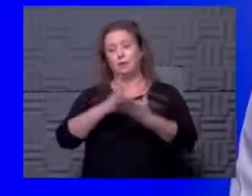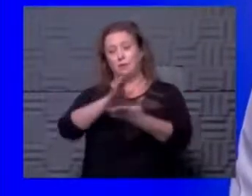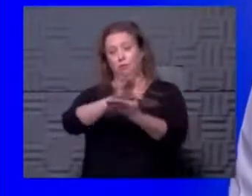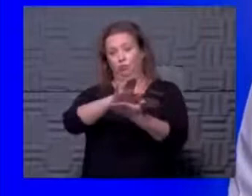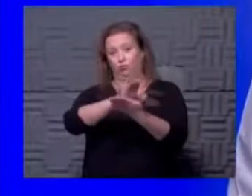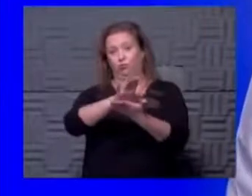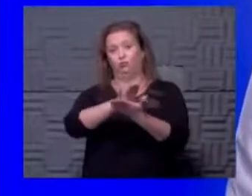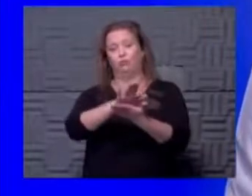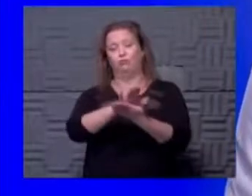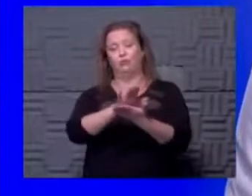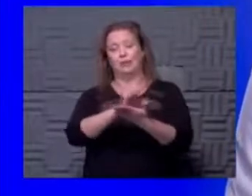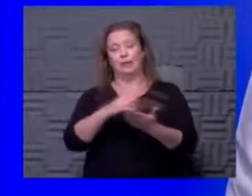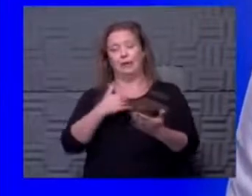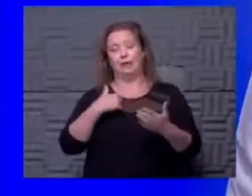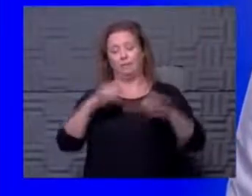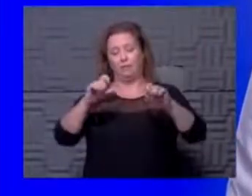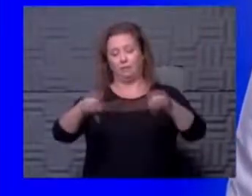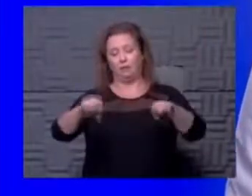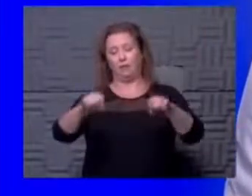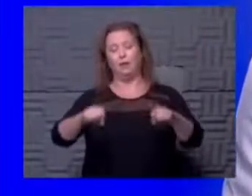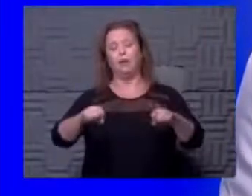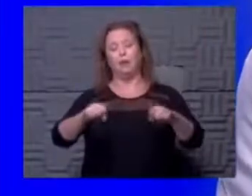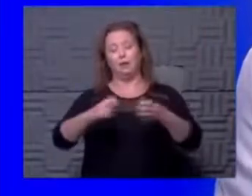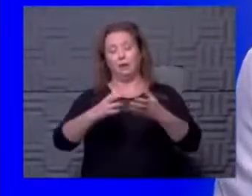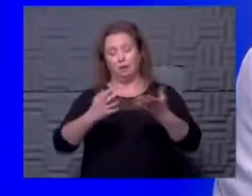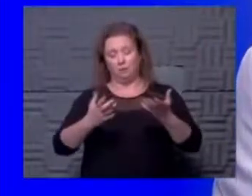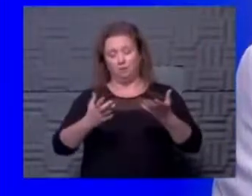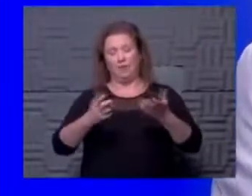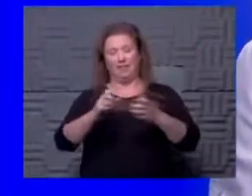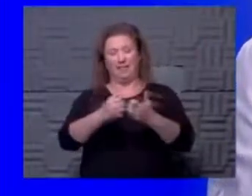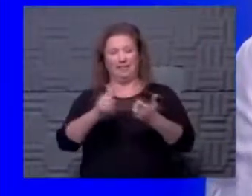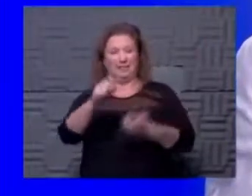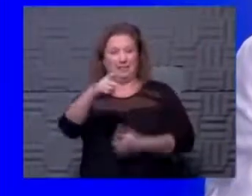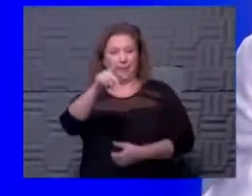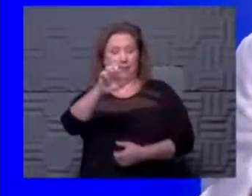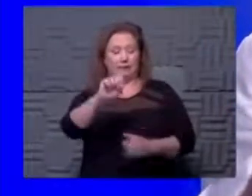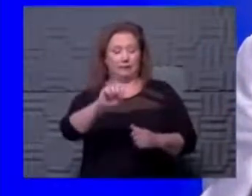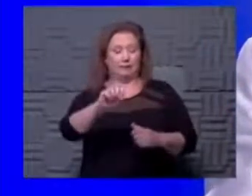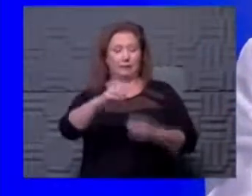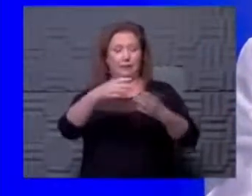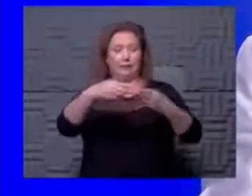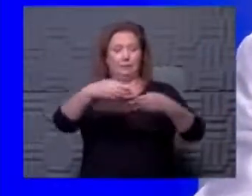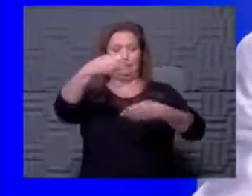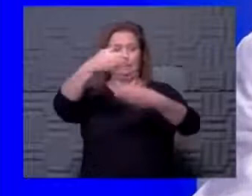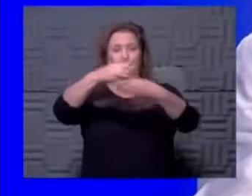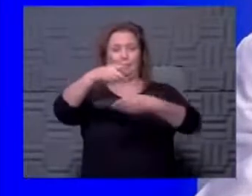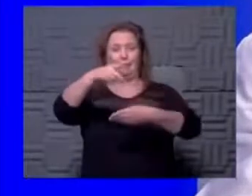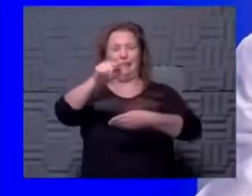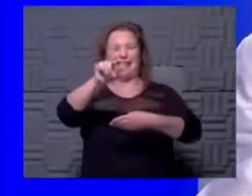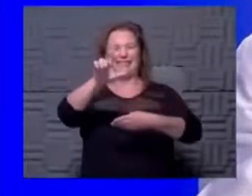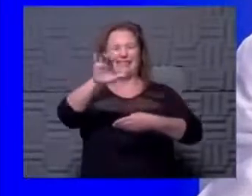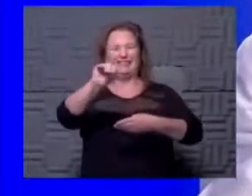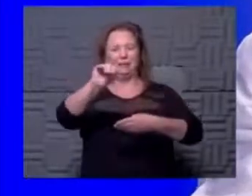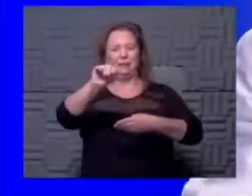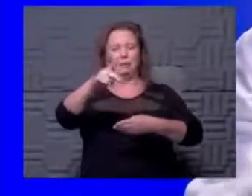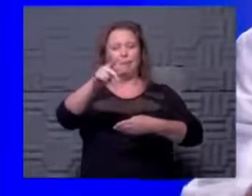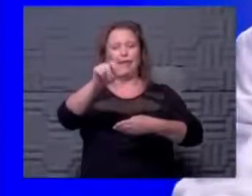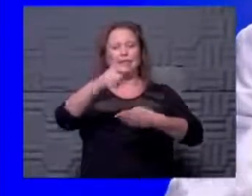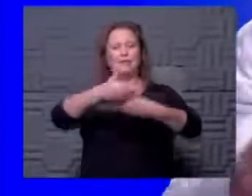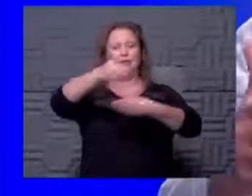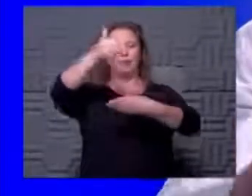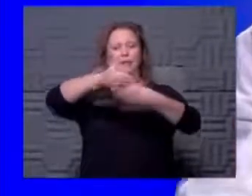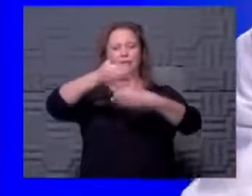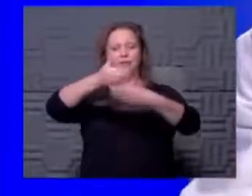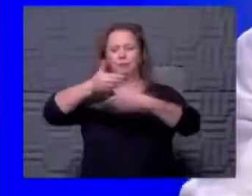schools have the ability and have the resources to have the plastic or the clear shields